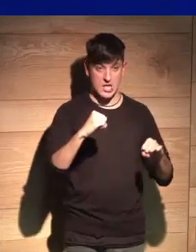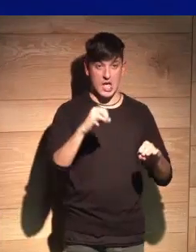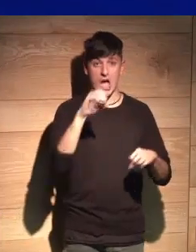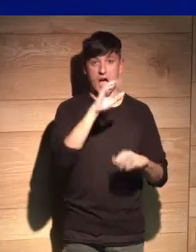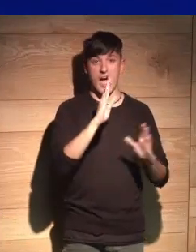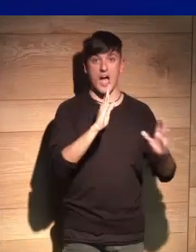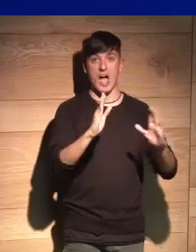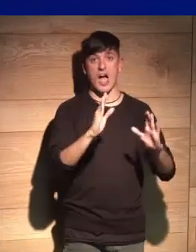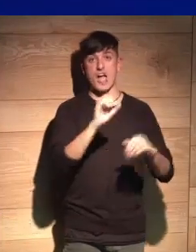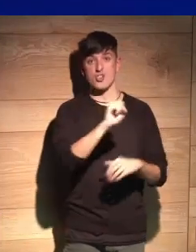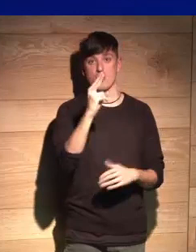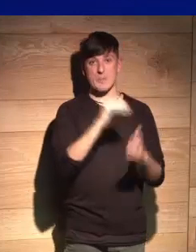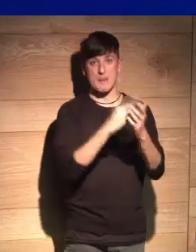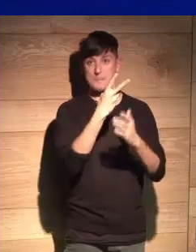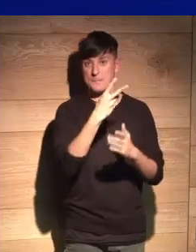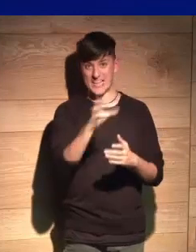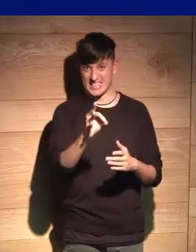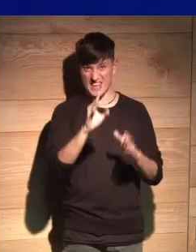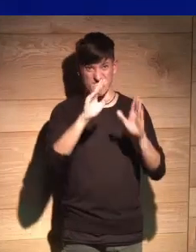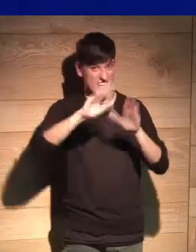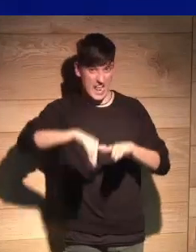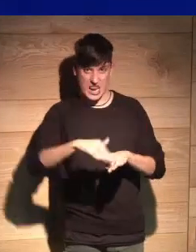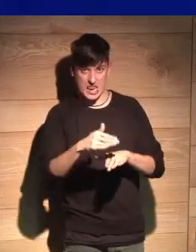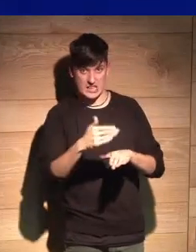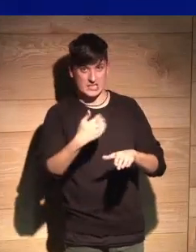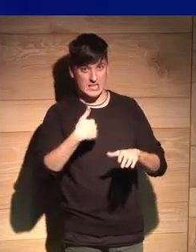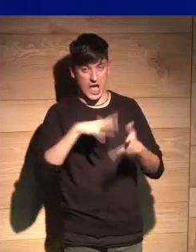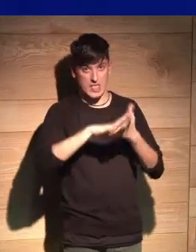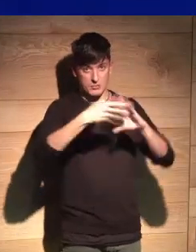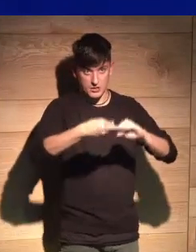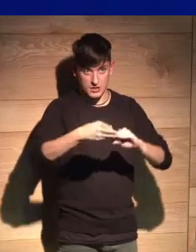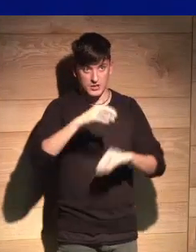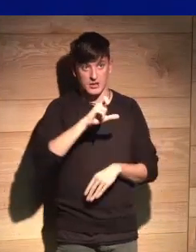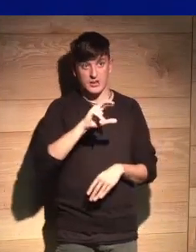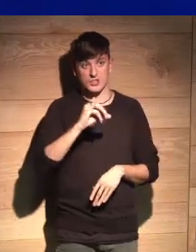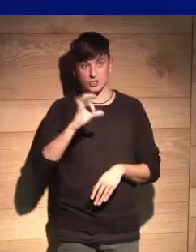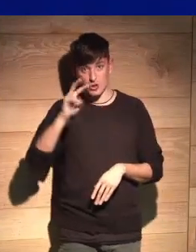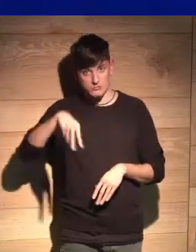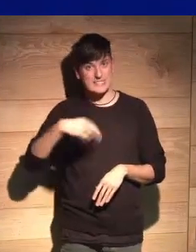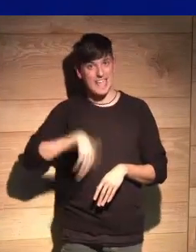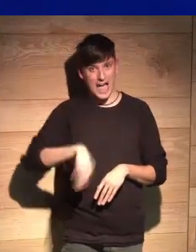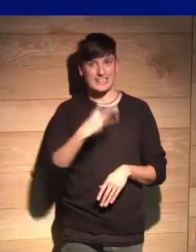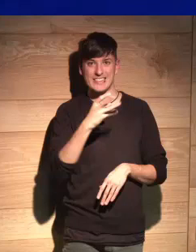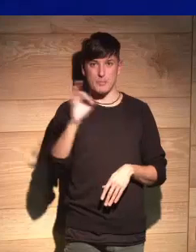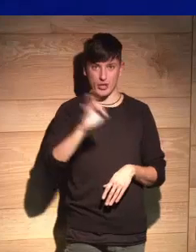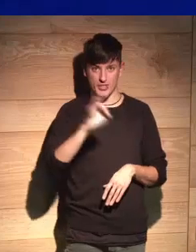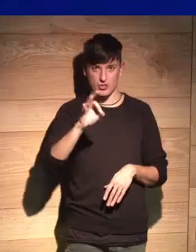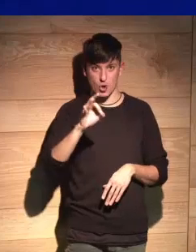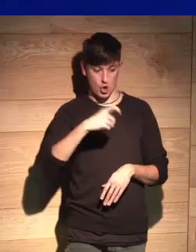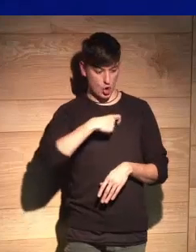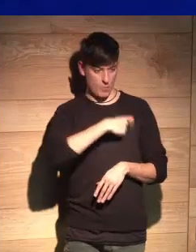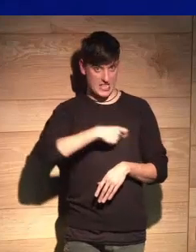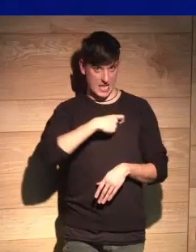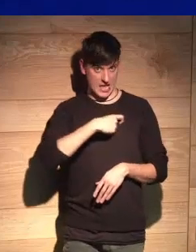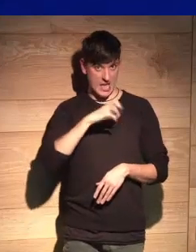goal for the end of 2020 to have more women in managerial jobs. We've already